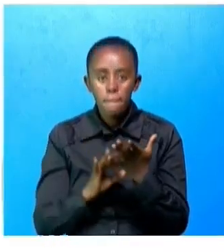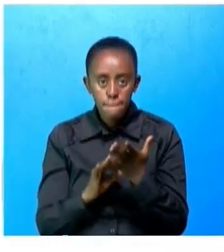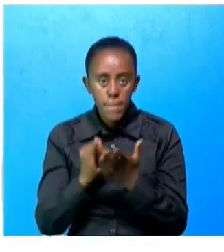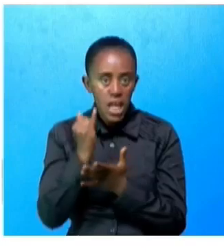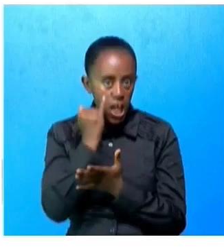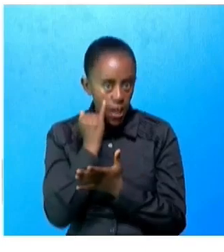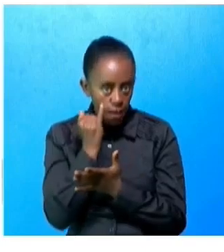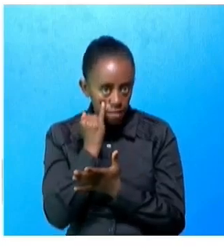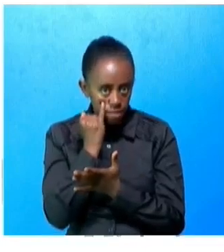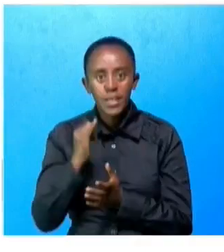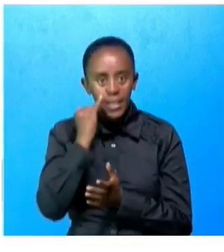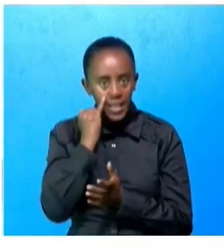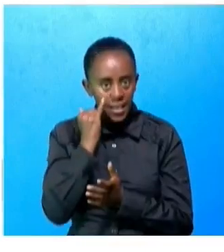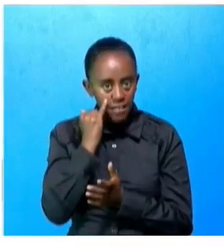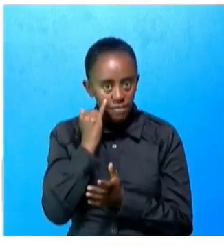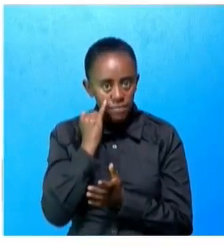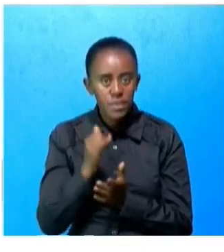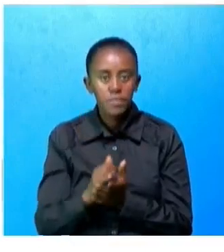If